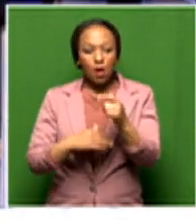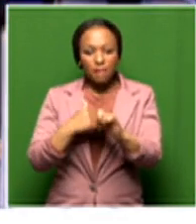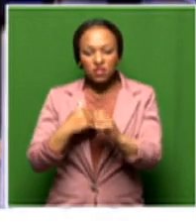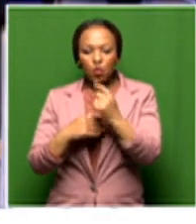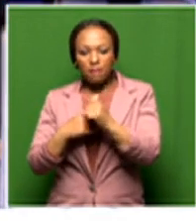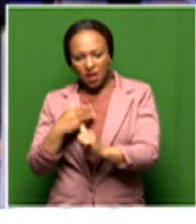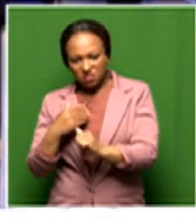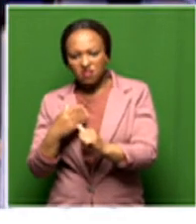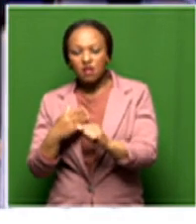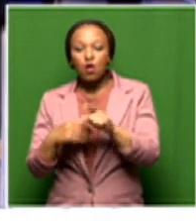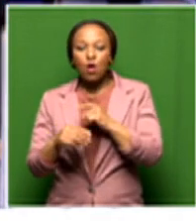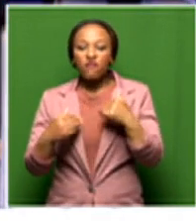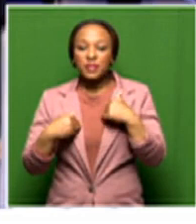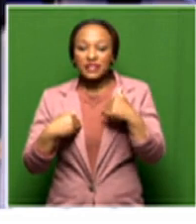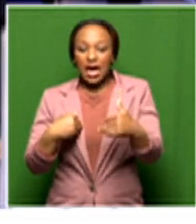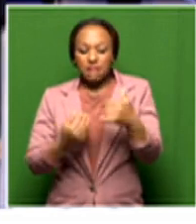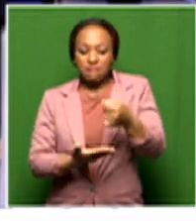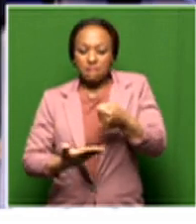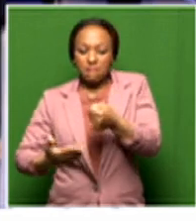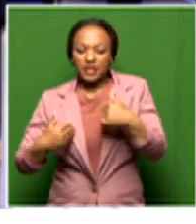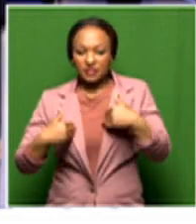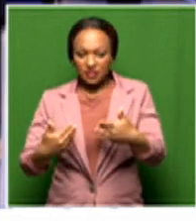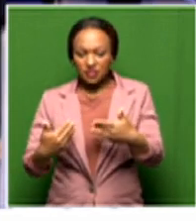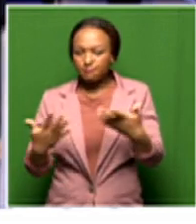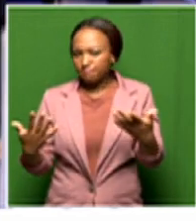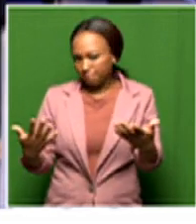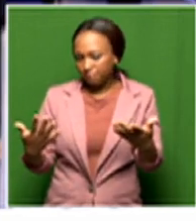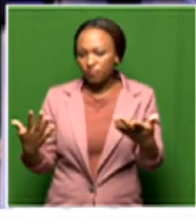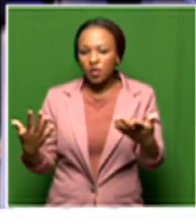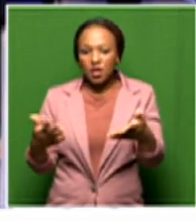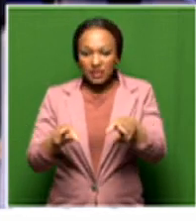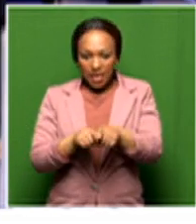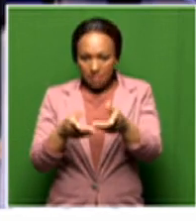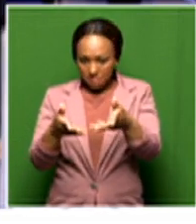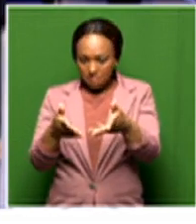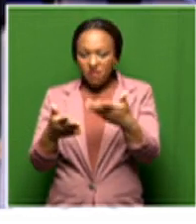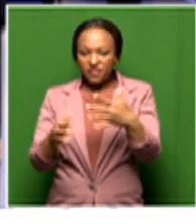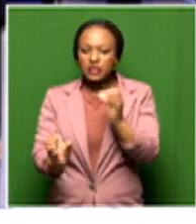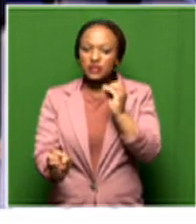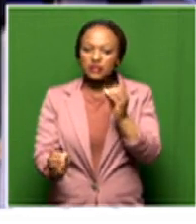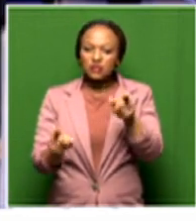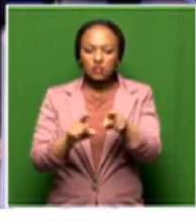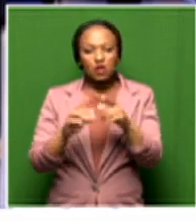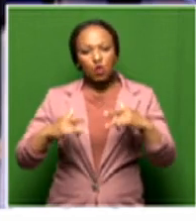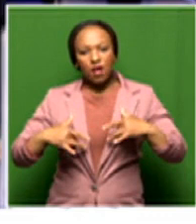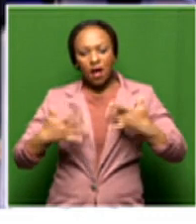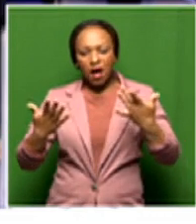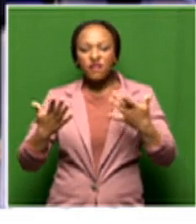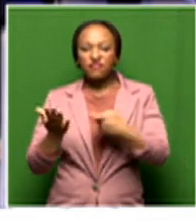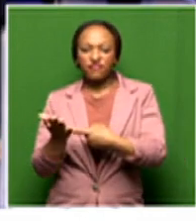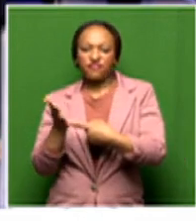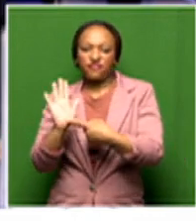this, the fund has started, on platforms such as this one, where we have had live